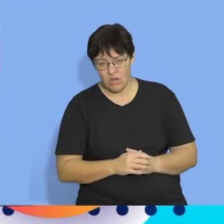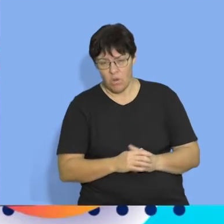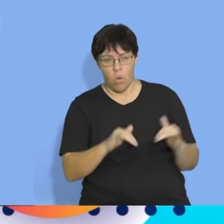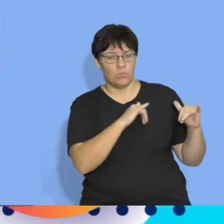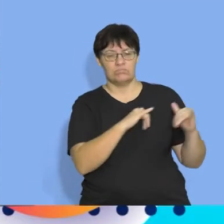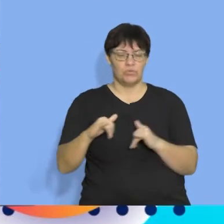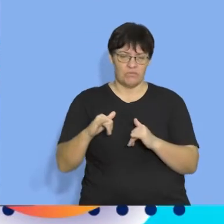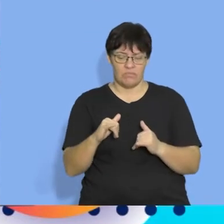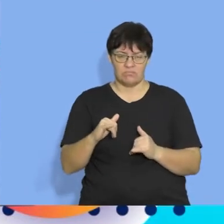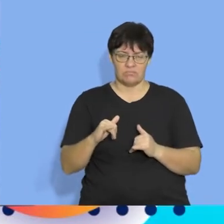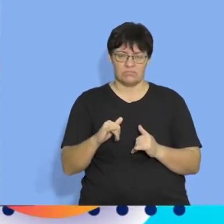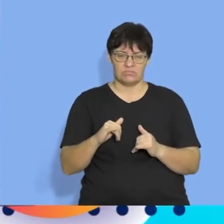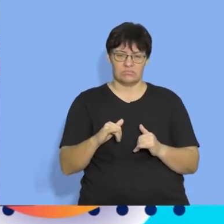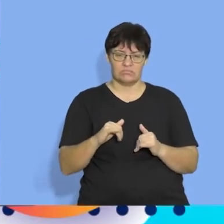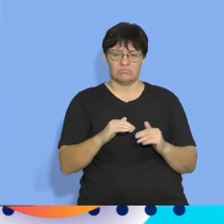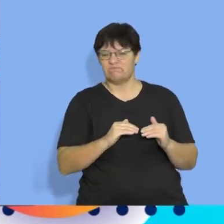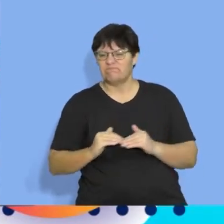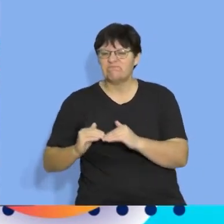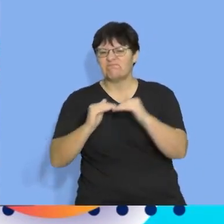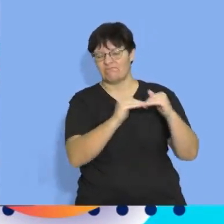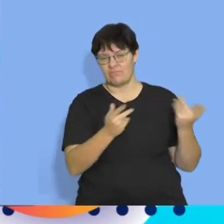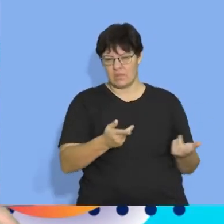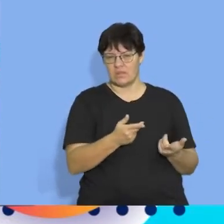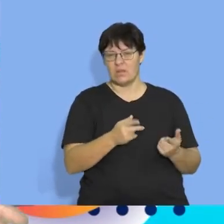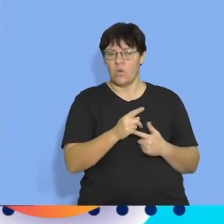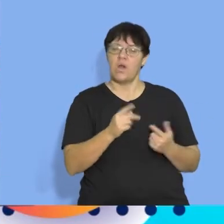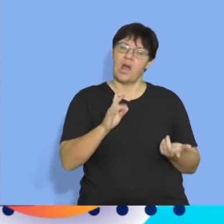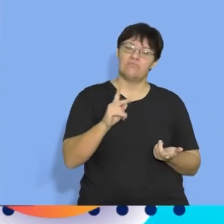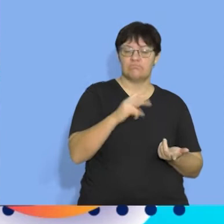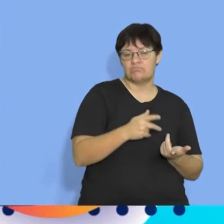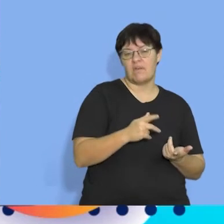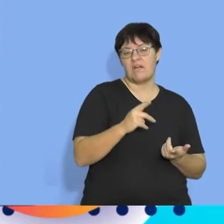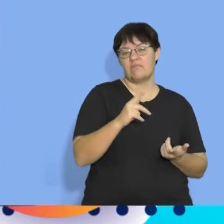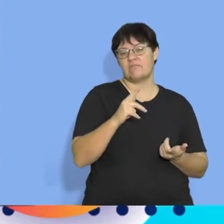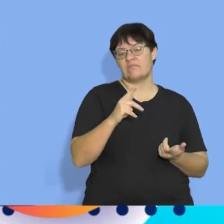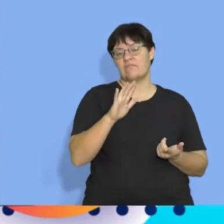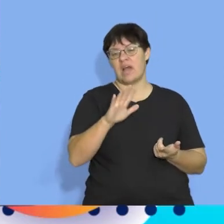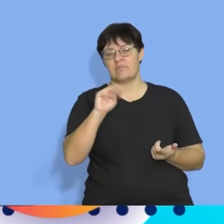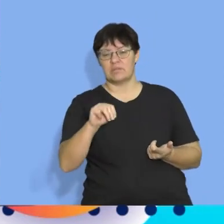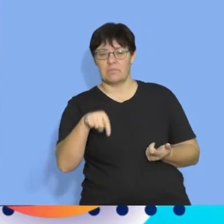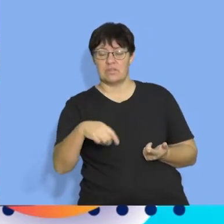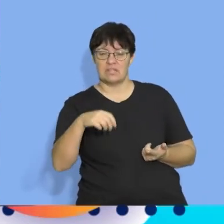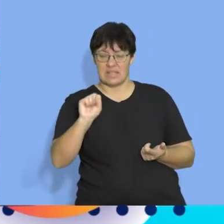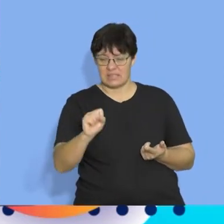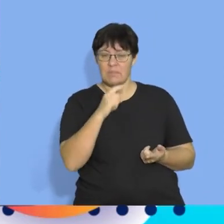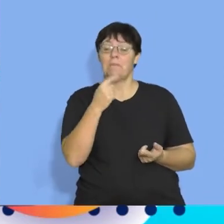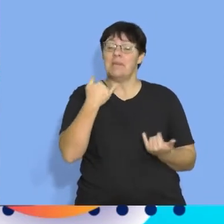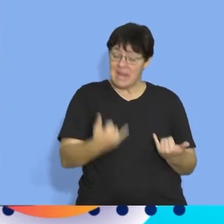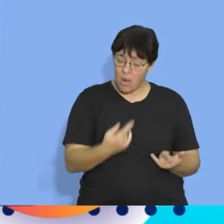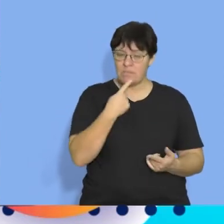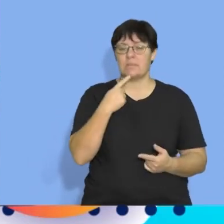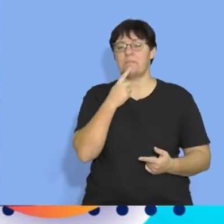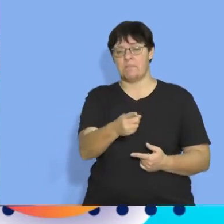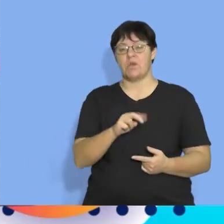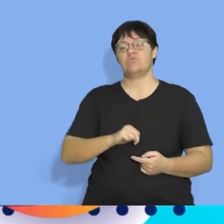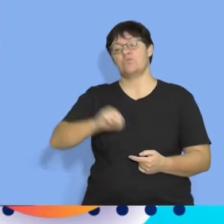or a uniform speed, I can also have a uniform velocity of 5 meters per second, but I have to tell you the direction. So I have